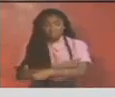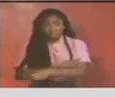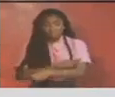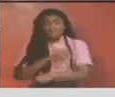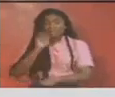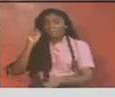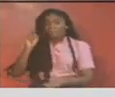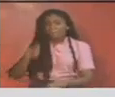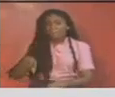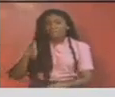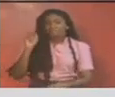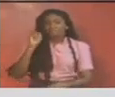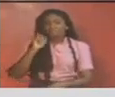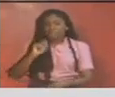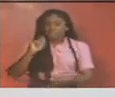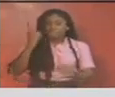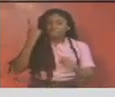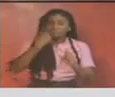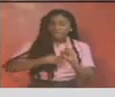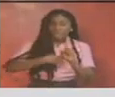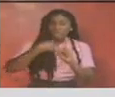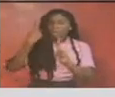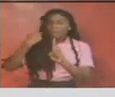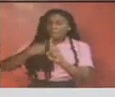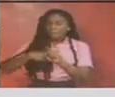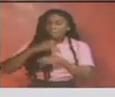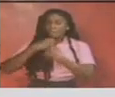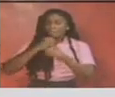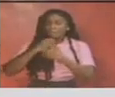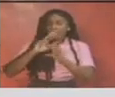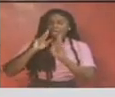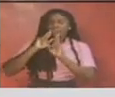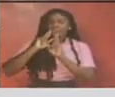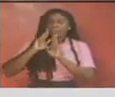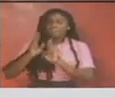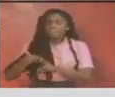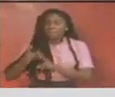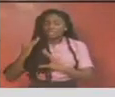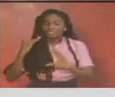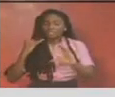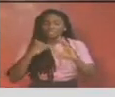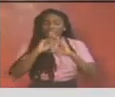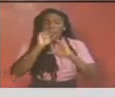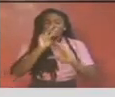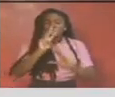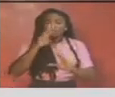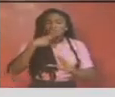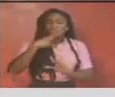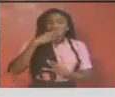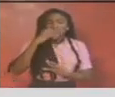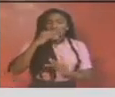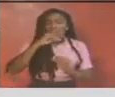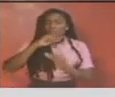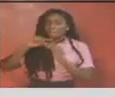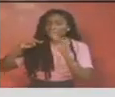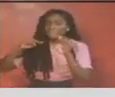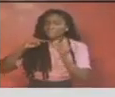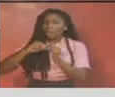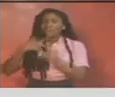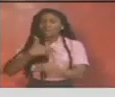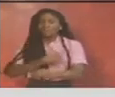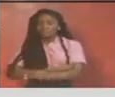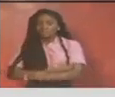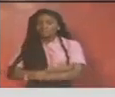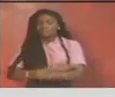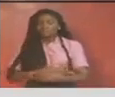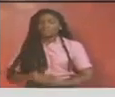WHO. At the local level, you will be asked to report on any adverse events or side effects you experience, even if it